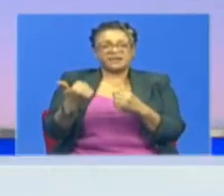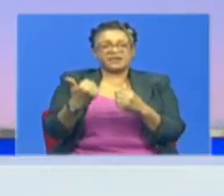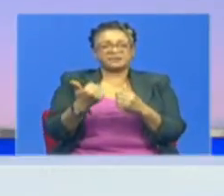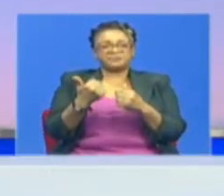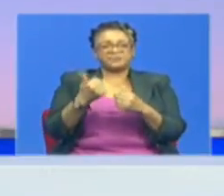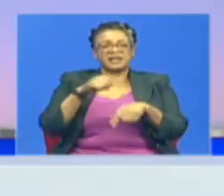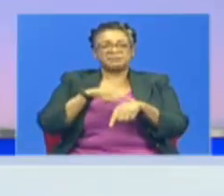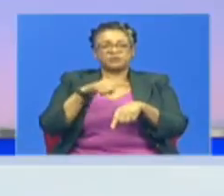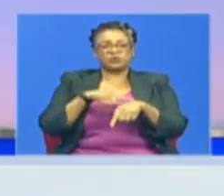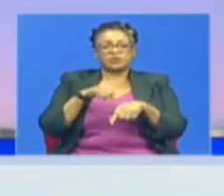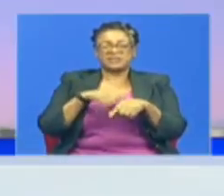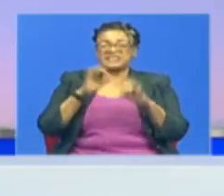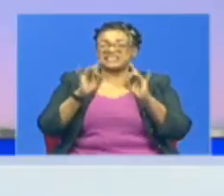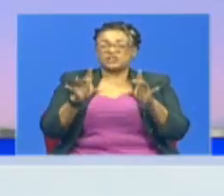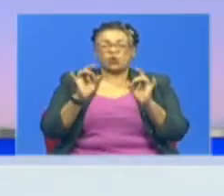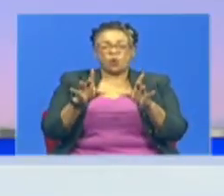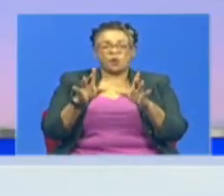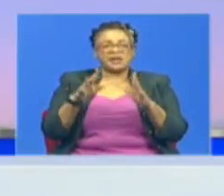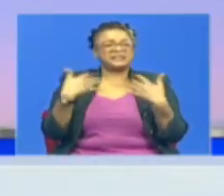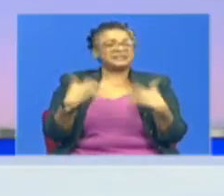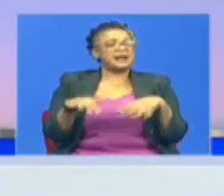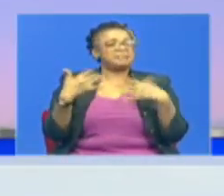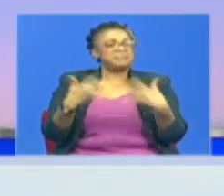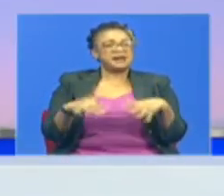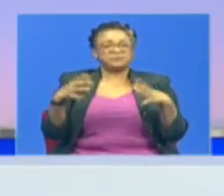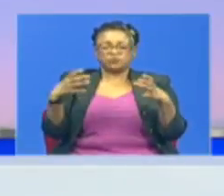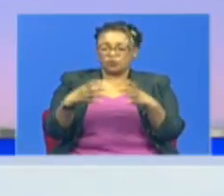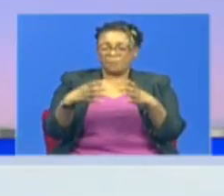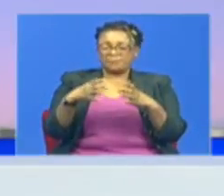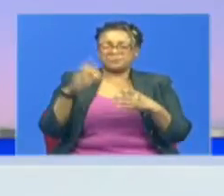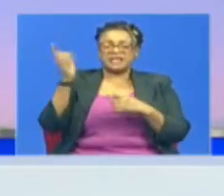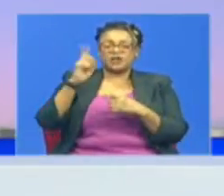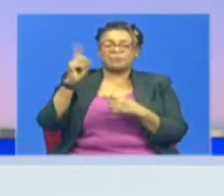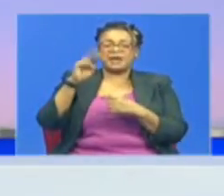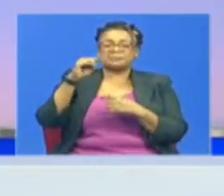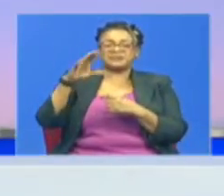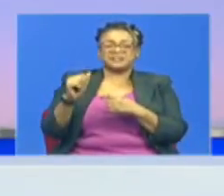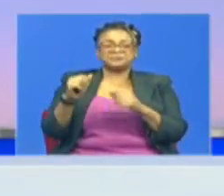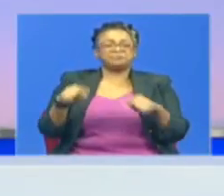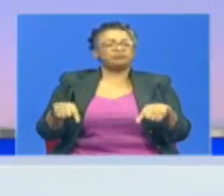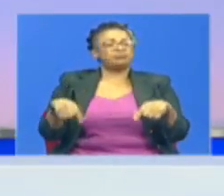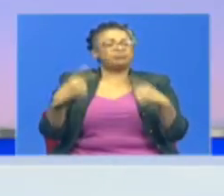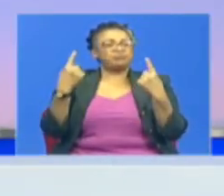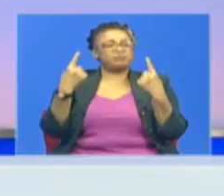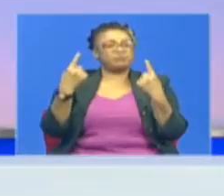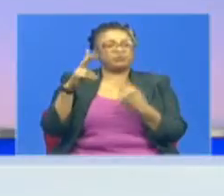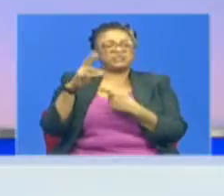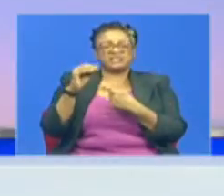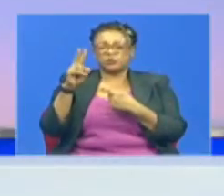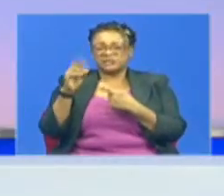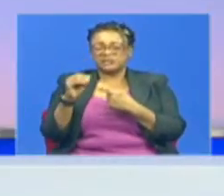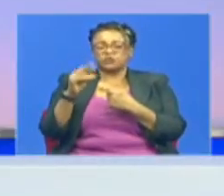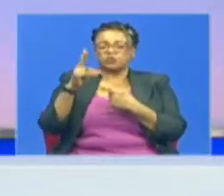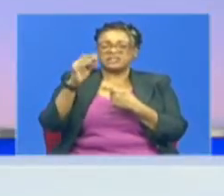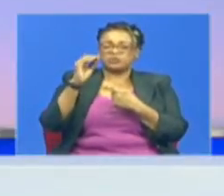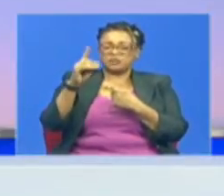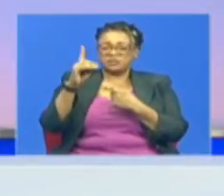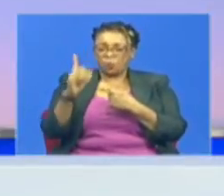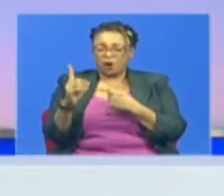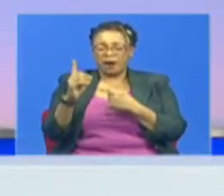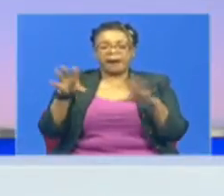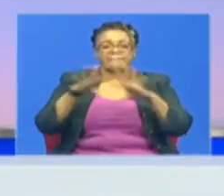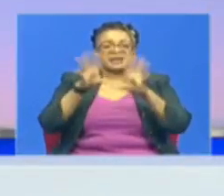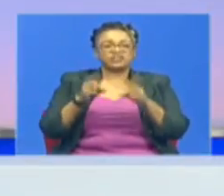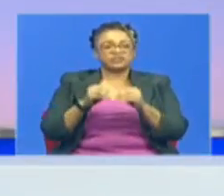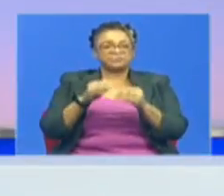City Hall drama, after two groups of Nairobi MCAs clashed over the 2020-2021 budget that allocates the